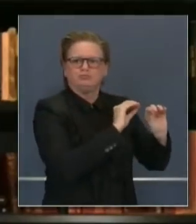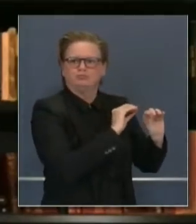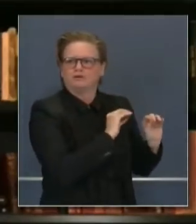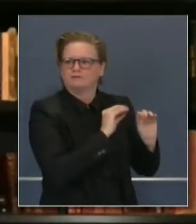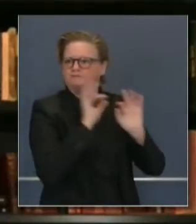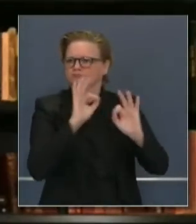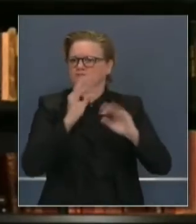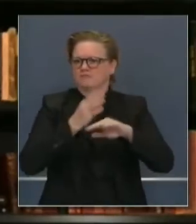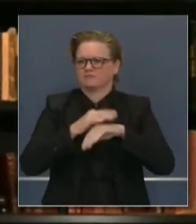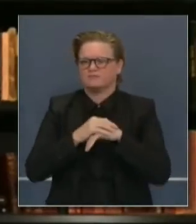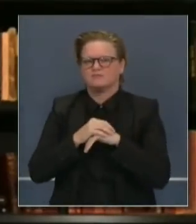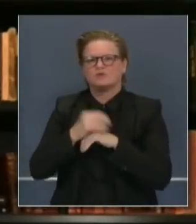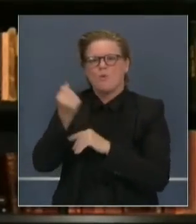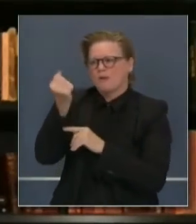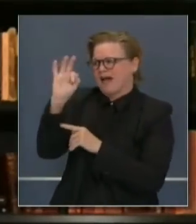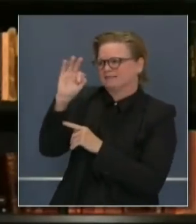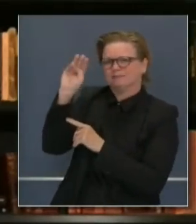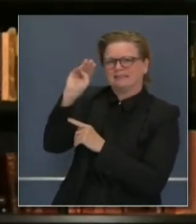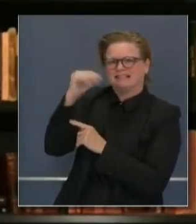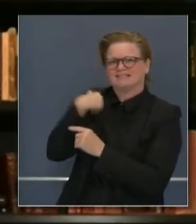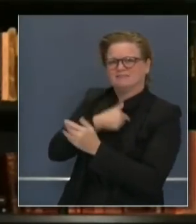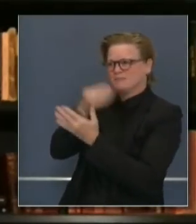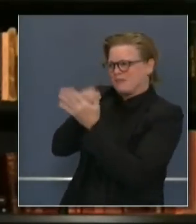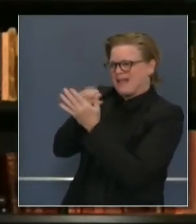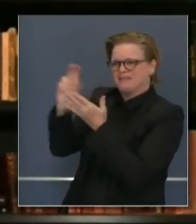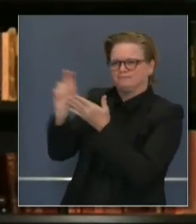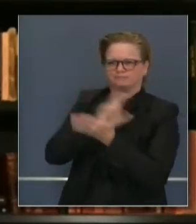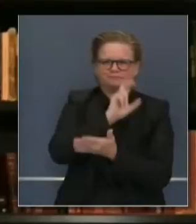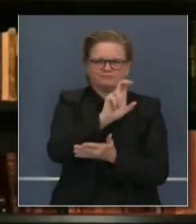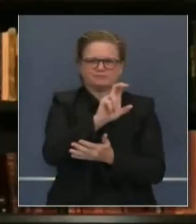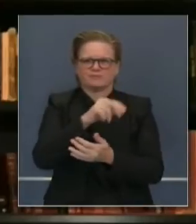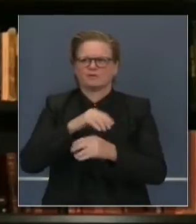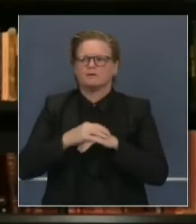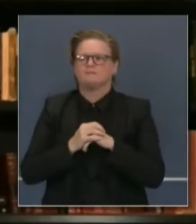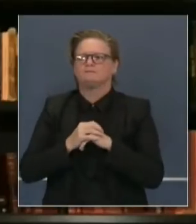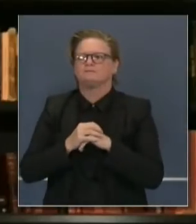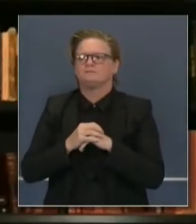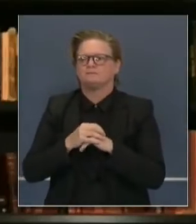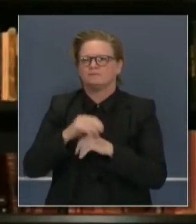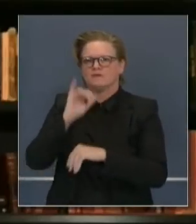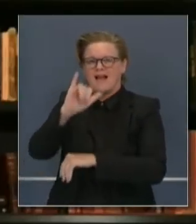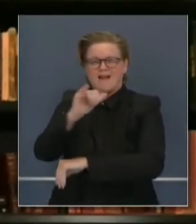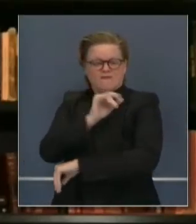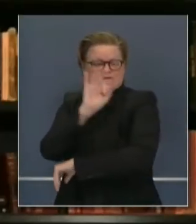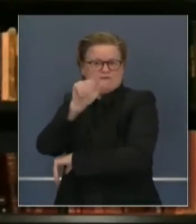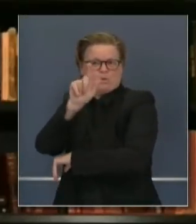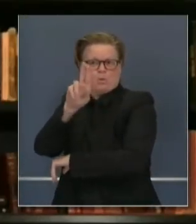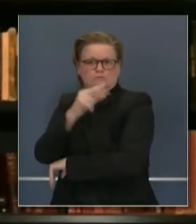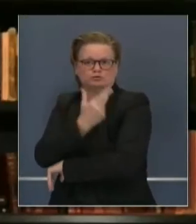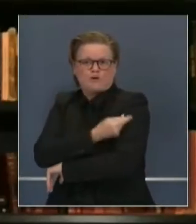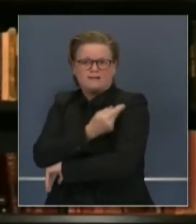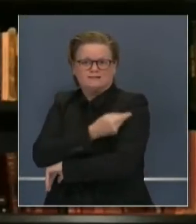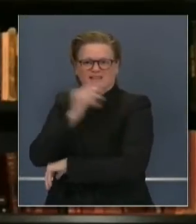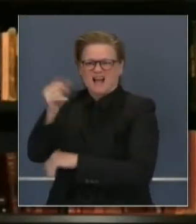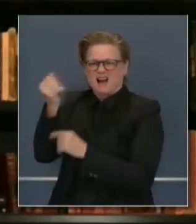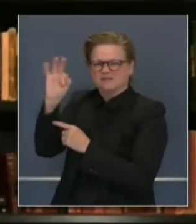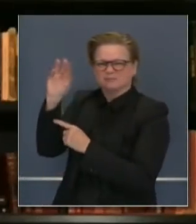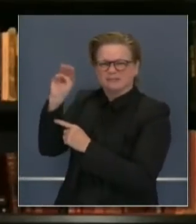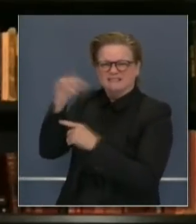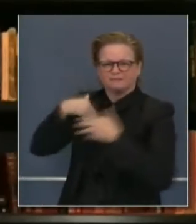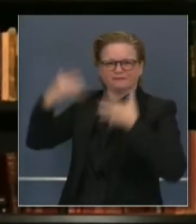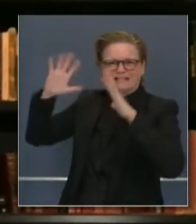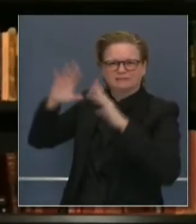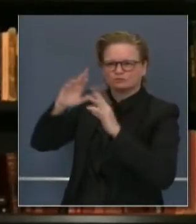basis, well-established vaccine network. We're not reinventing the wheel. They do have remarkable capacity within that system, but we look